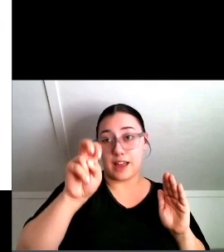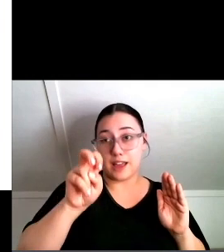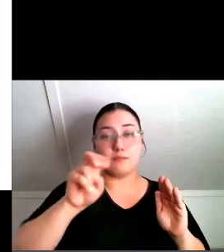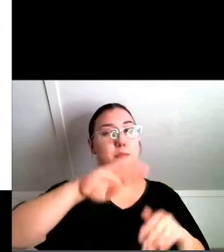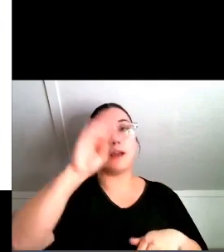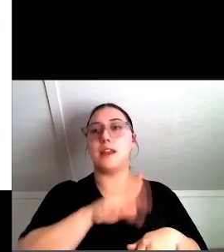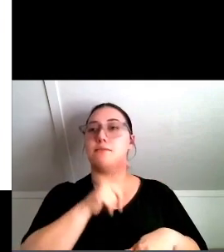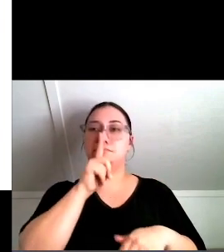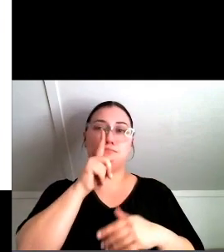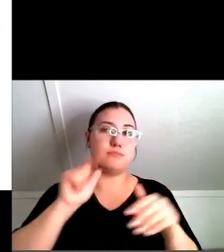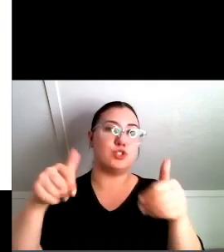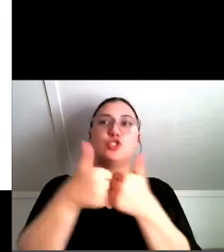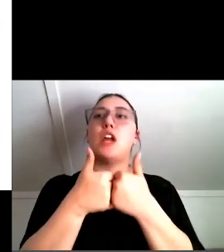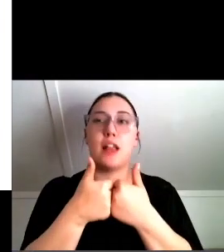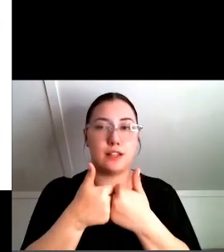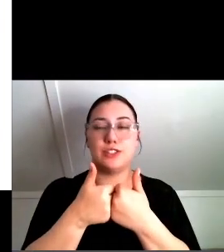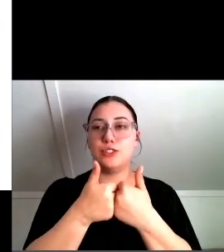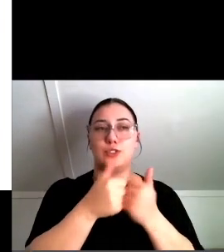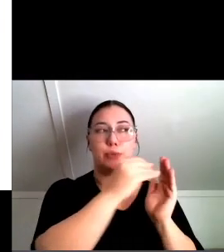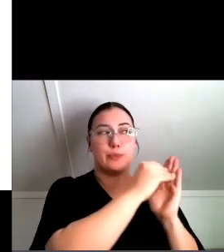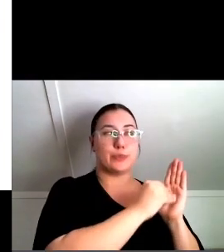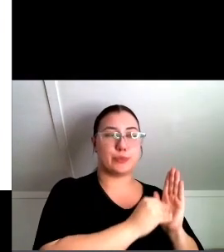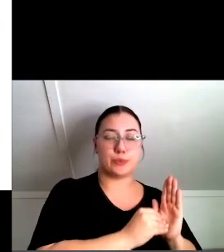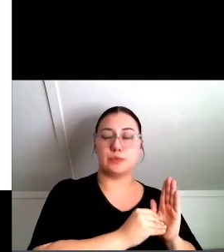over the last, and I do mean weeks,